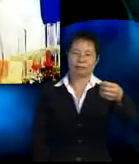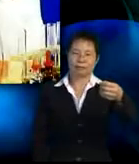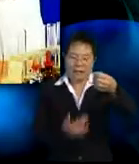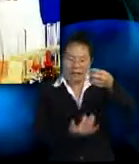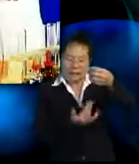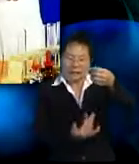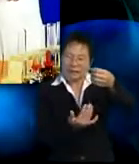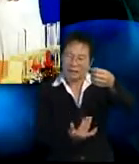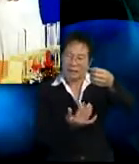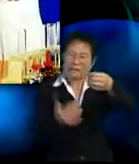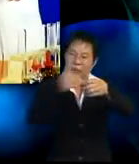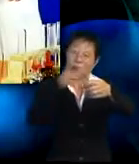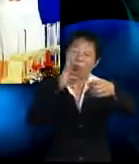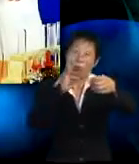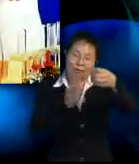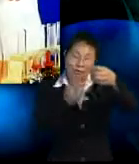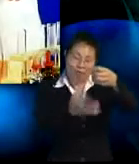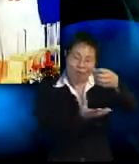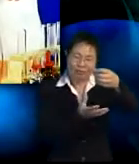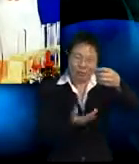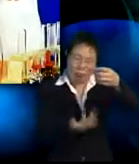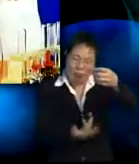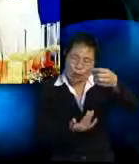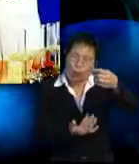Heat the mixture in a water bath.